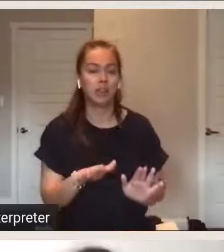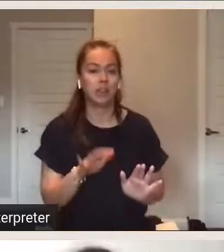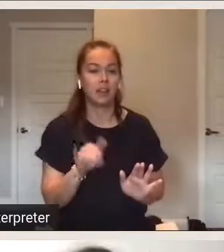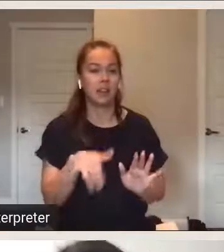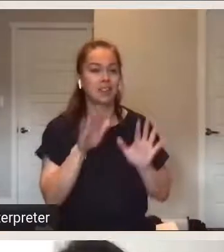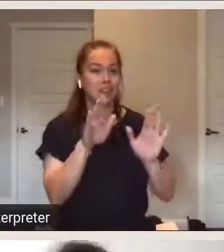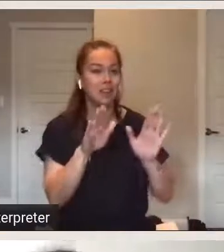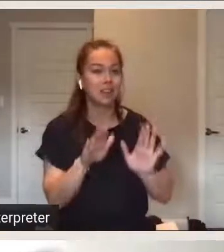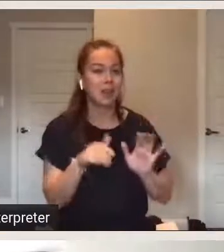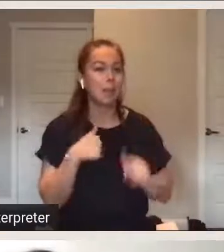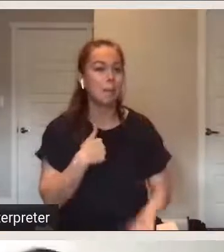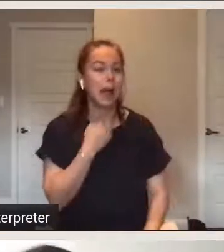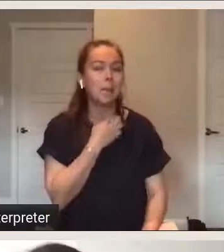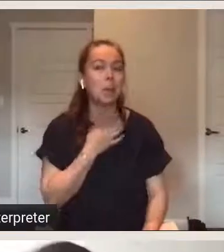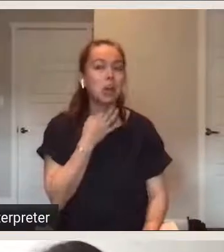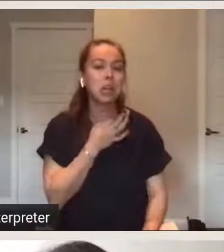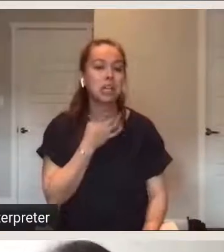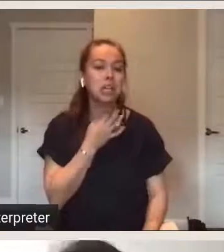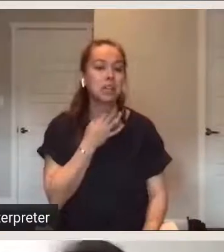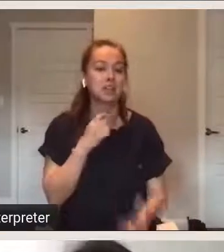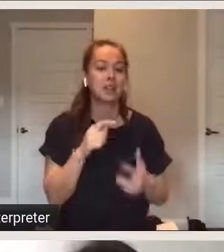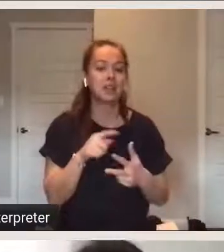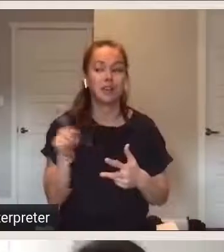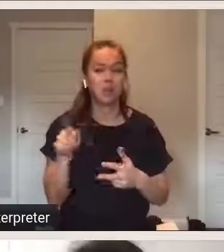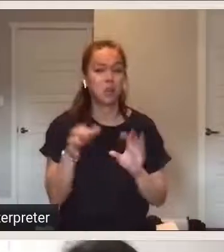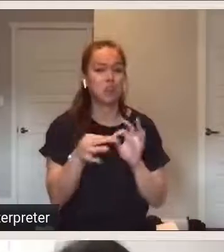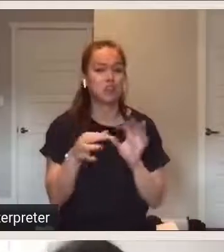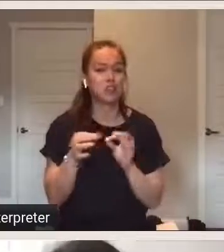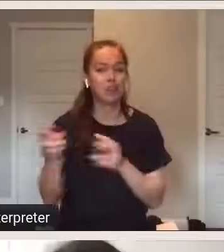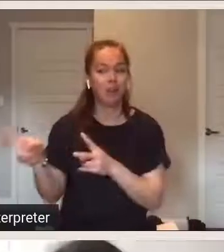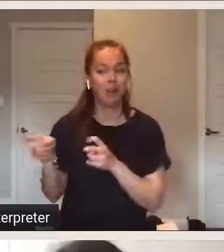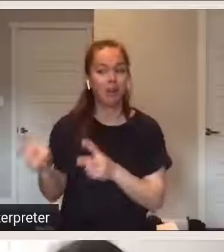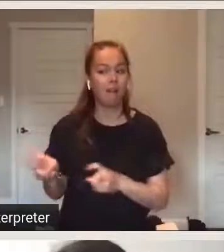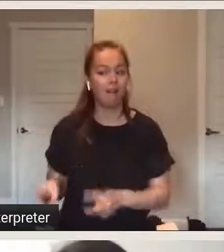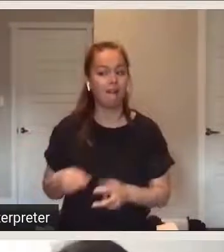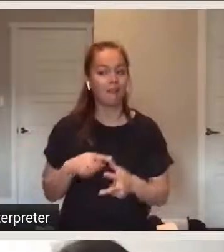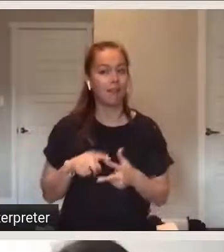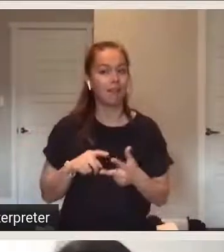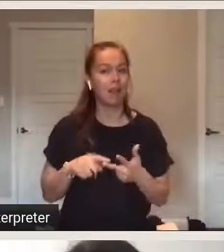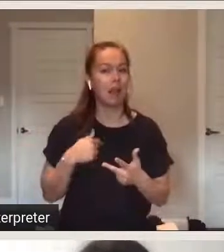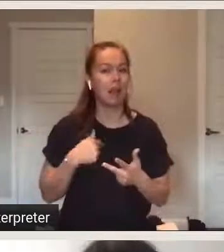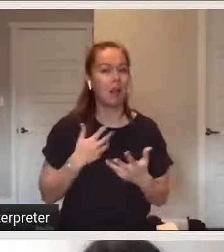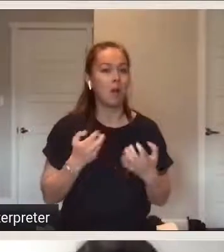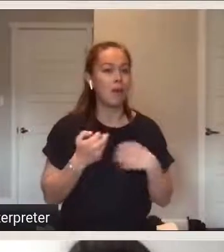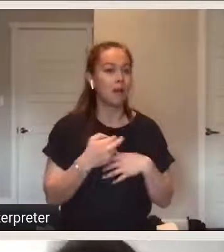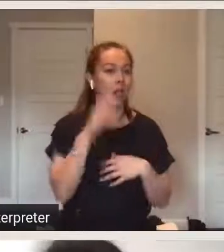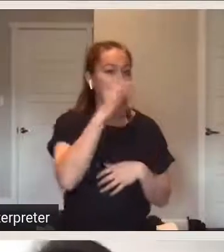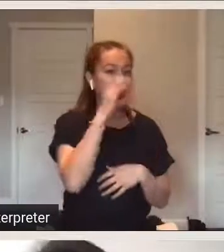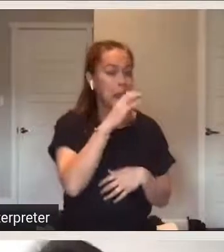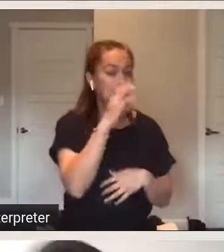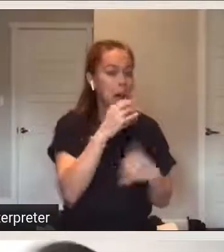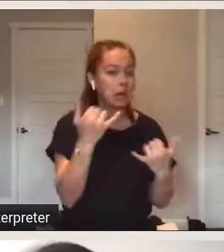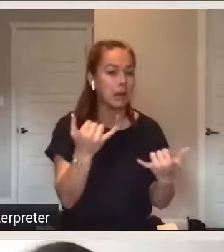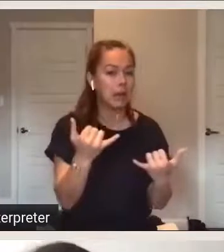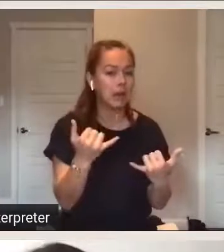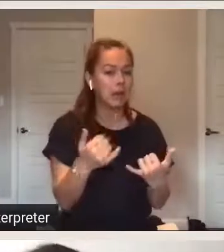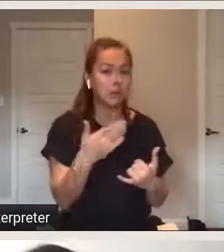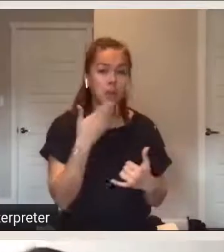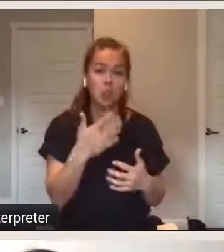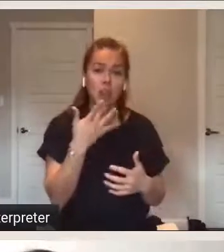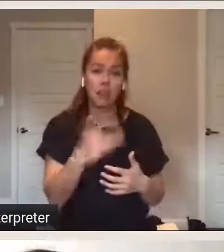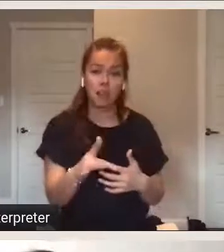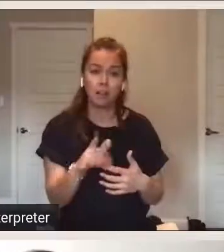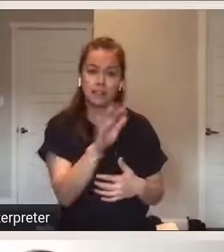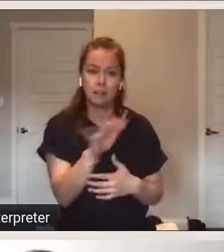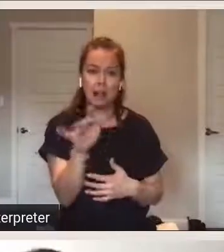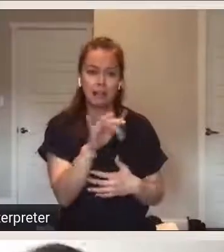curious to kind of look up these other references. Oh yeah. More. Yeah. Good luck spelling Manananggal. I have no idea.